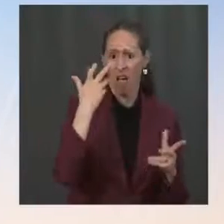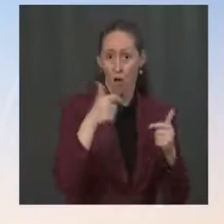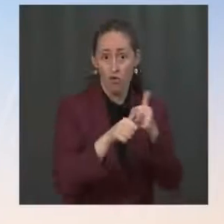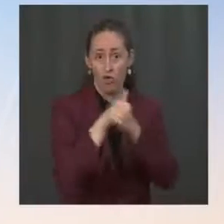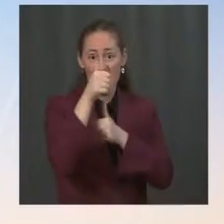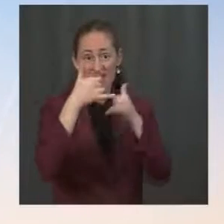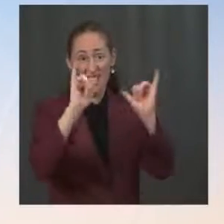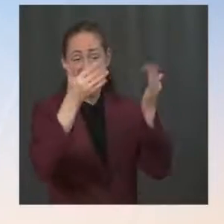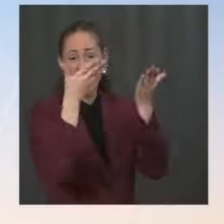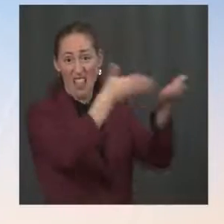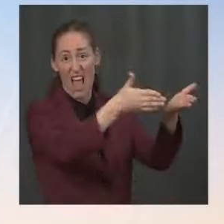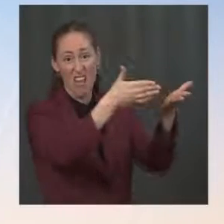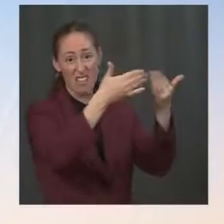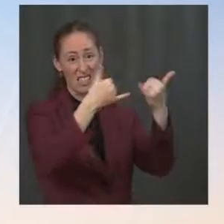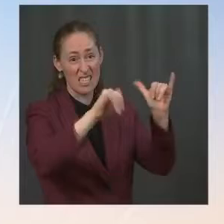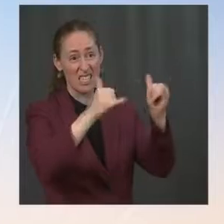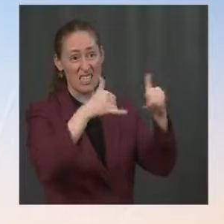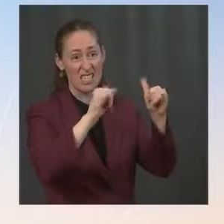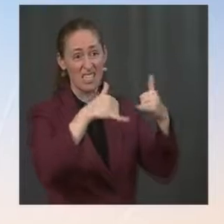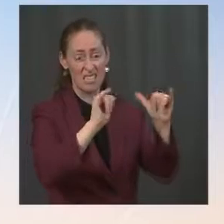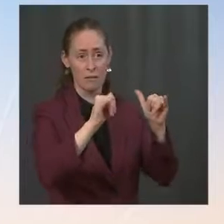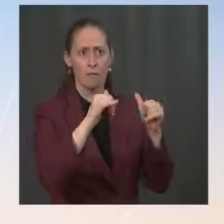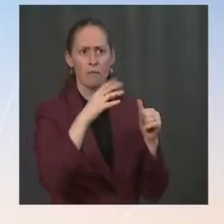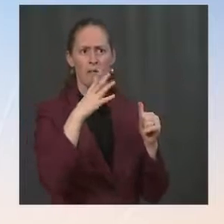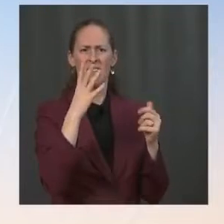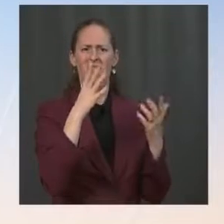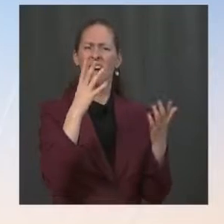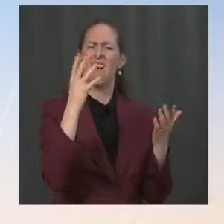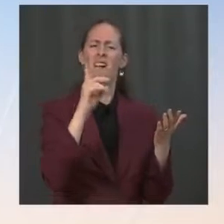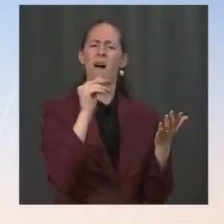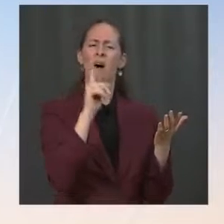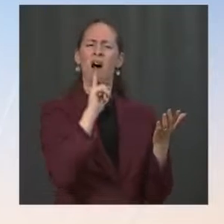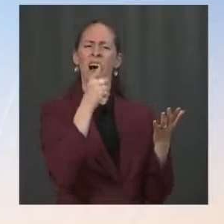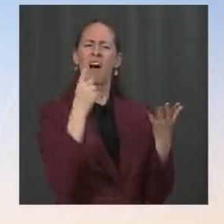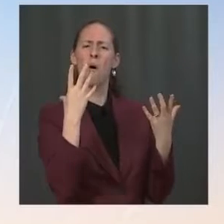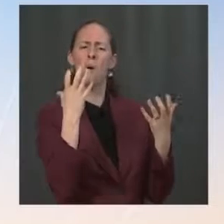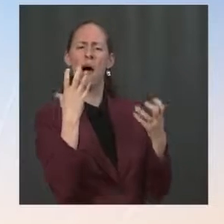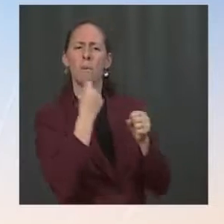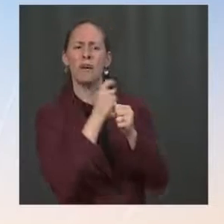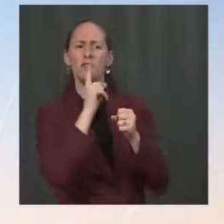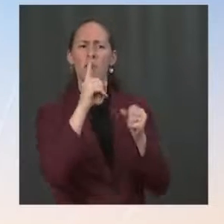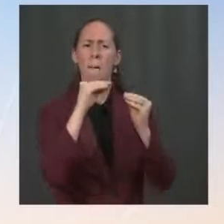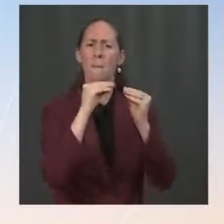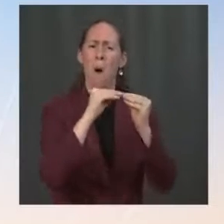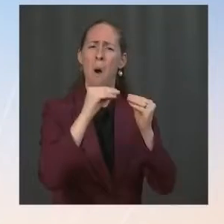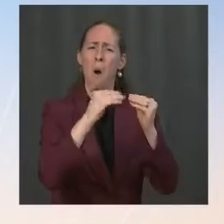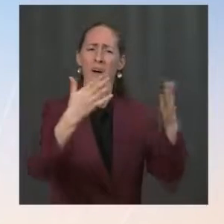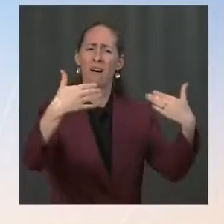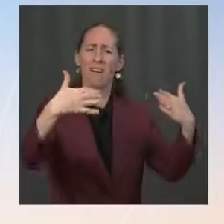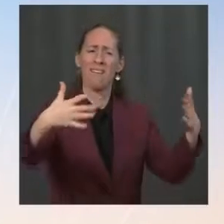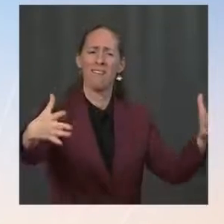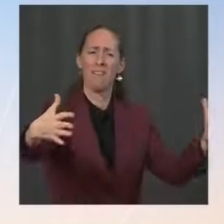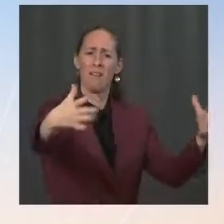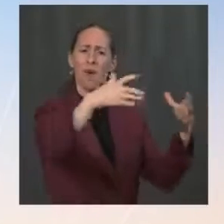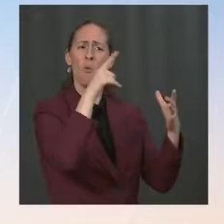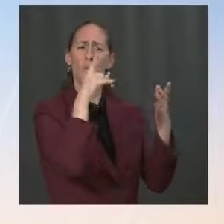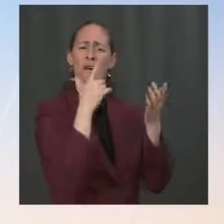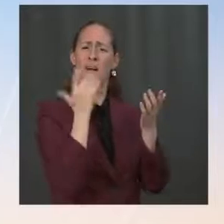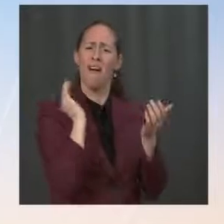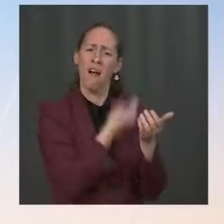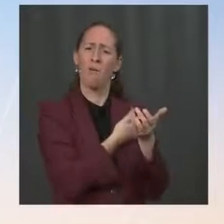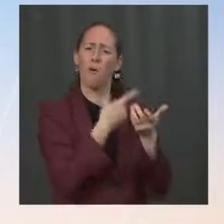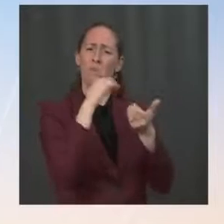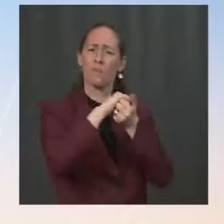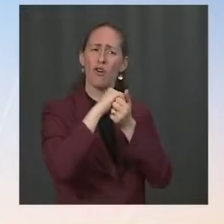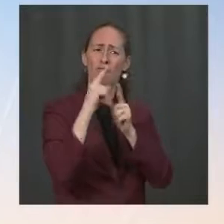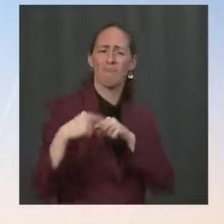second is that we want to be able to have the ability to get individuals out who have been partners of ours after the 31st. And they believe